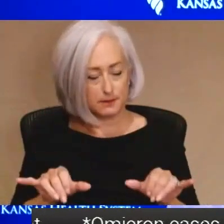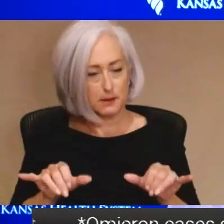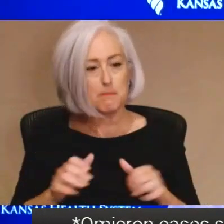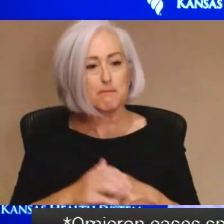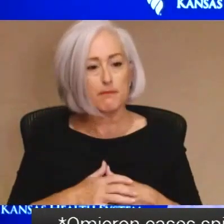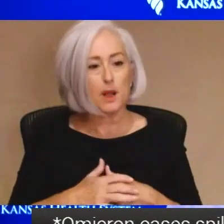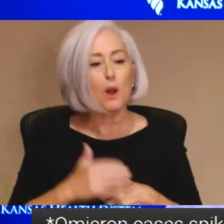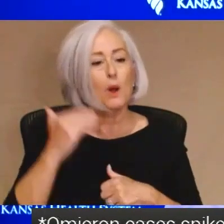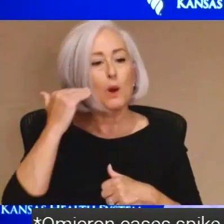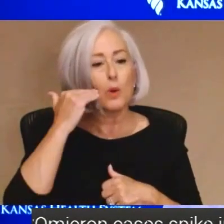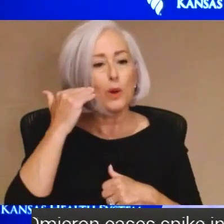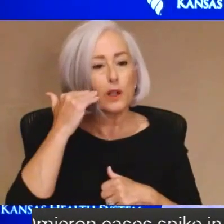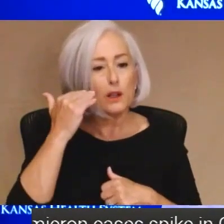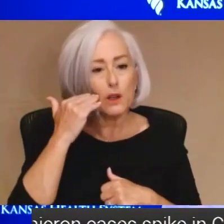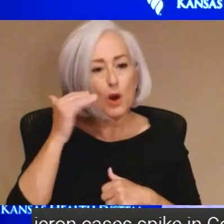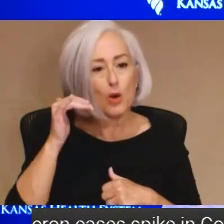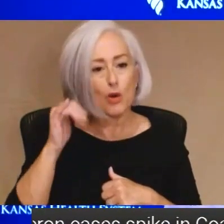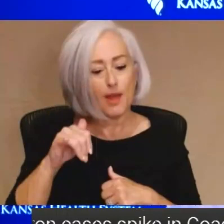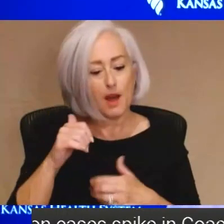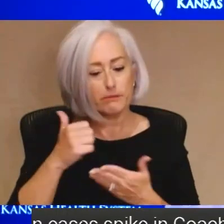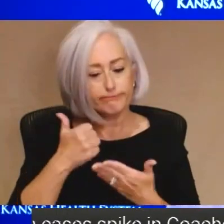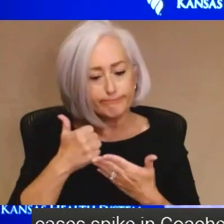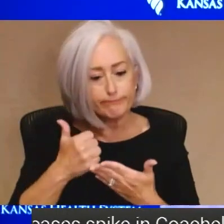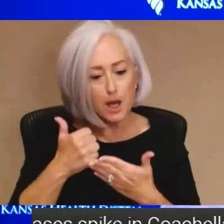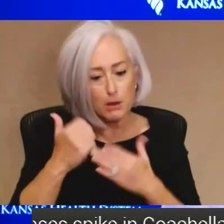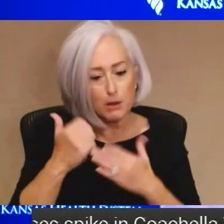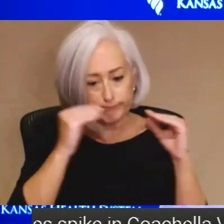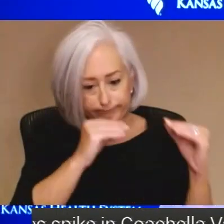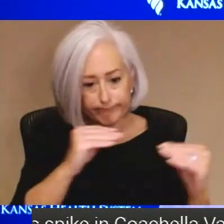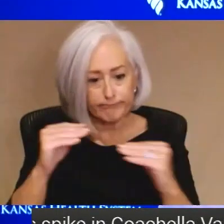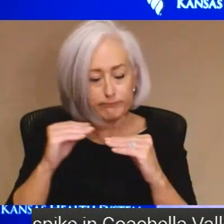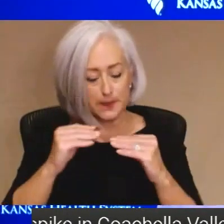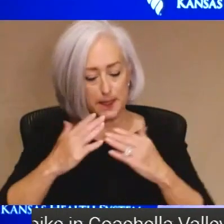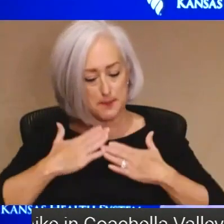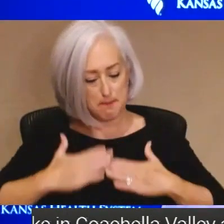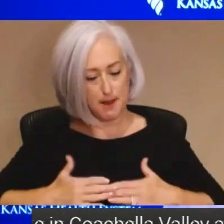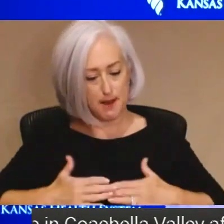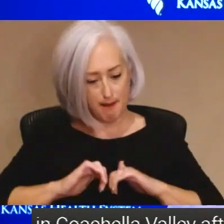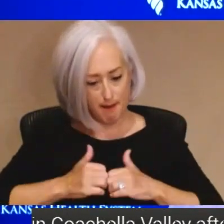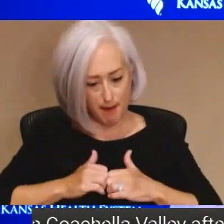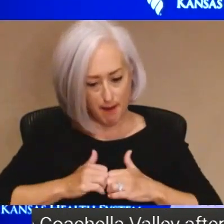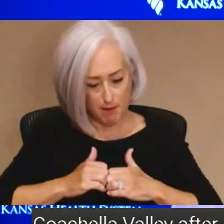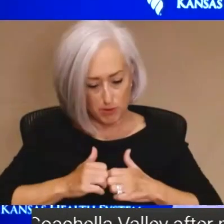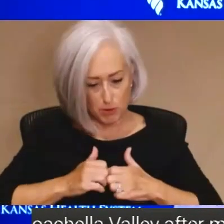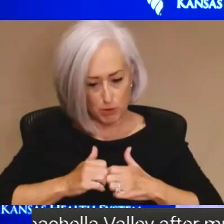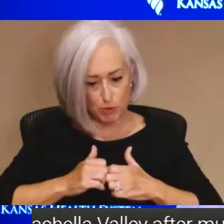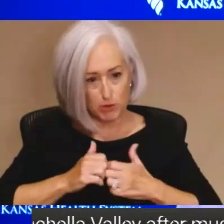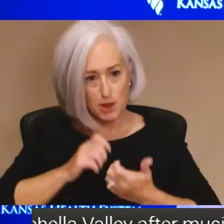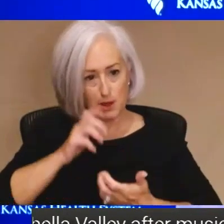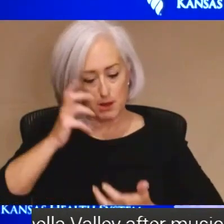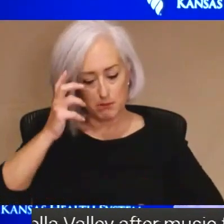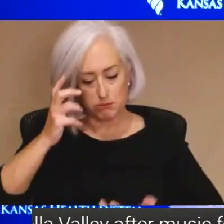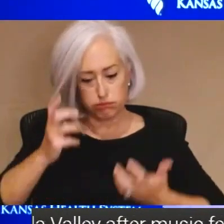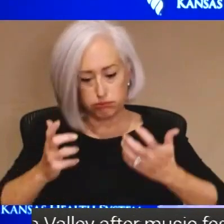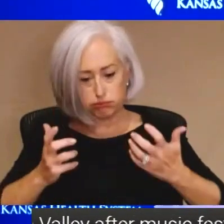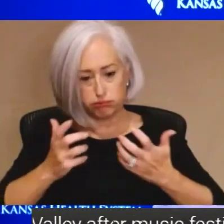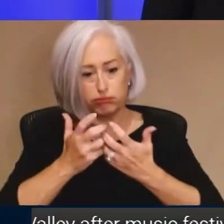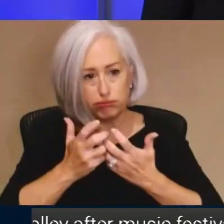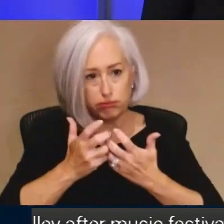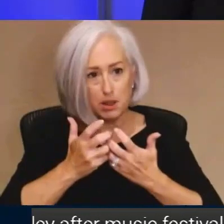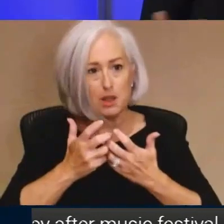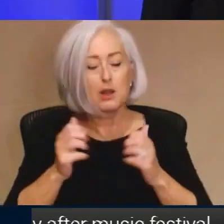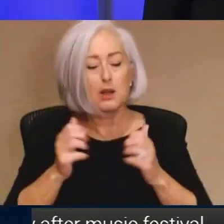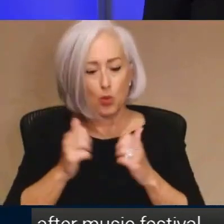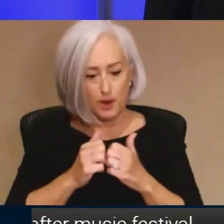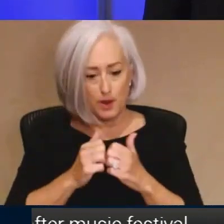for helping to reteach your body, especially in those people with those autonomic types of dysfunction. Well, and we know that